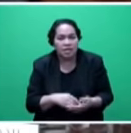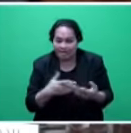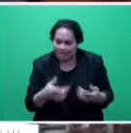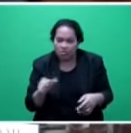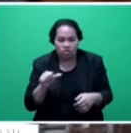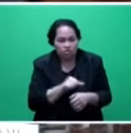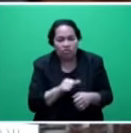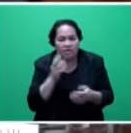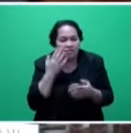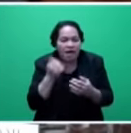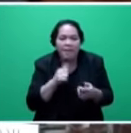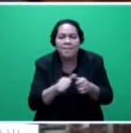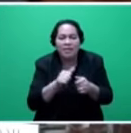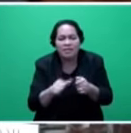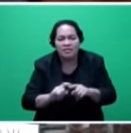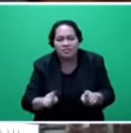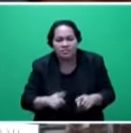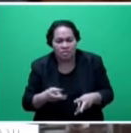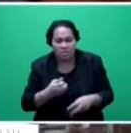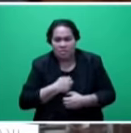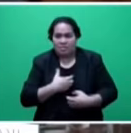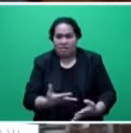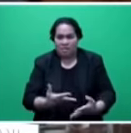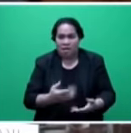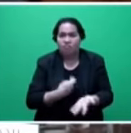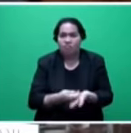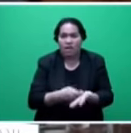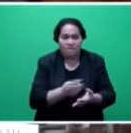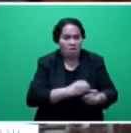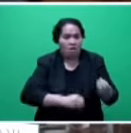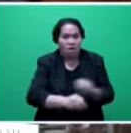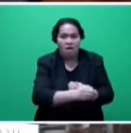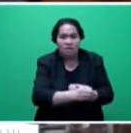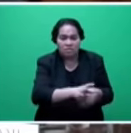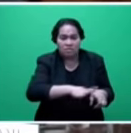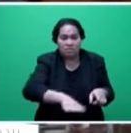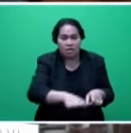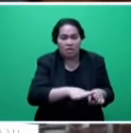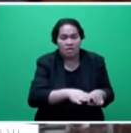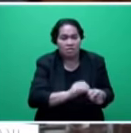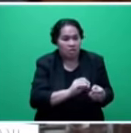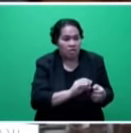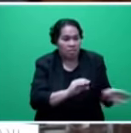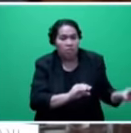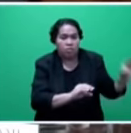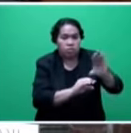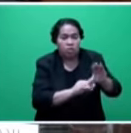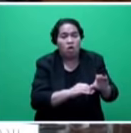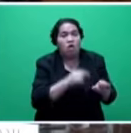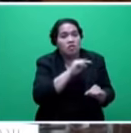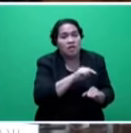time. It is surprising that the rent for office space under Head 50 has increased by 7.2 million